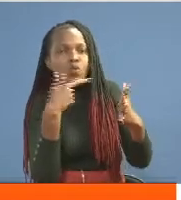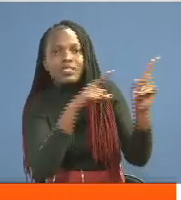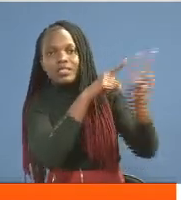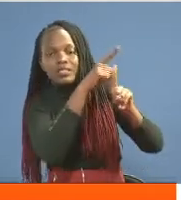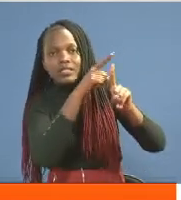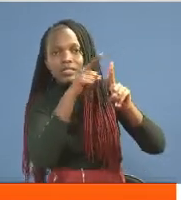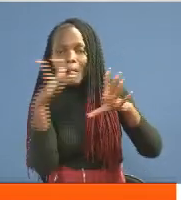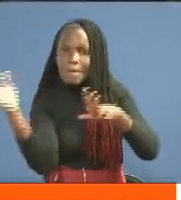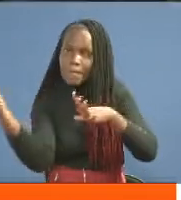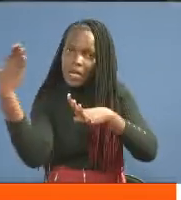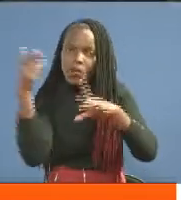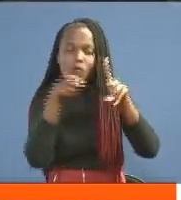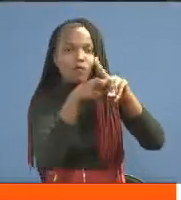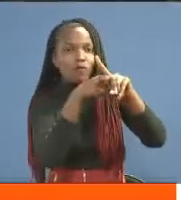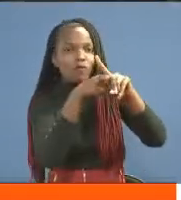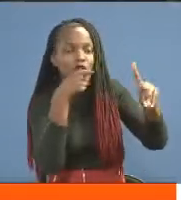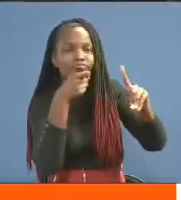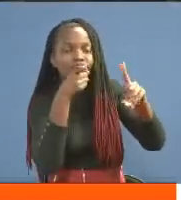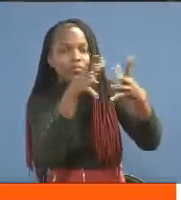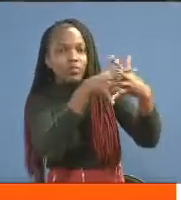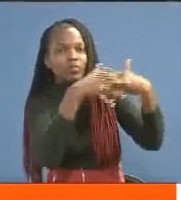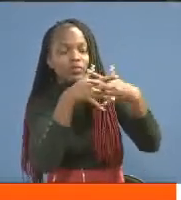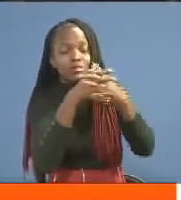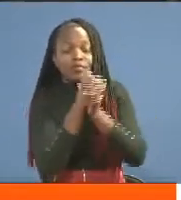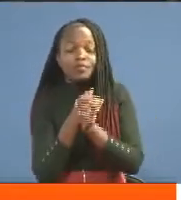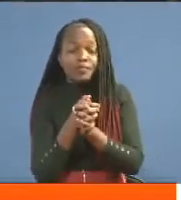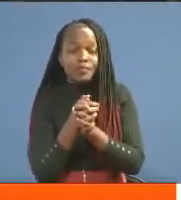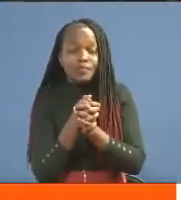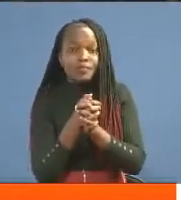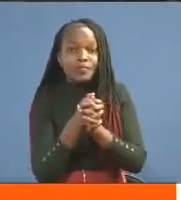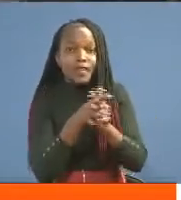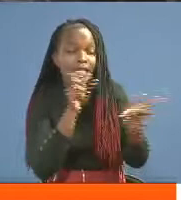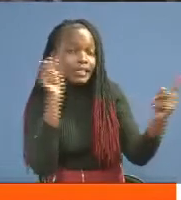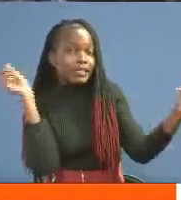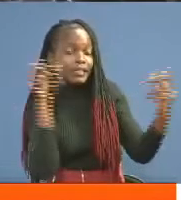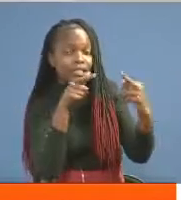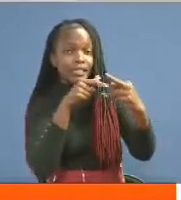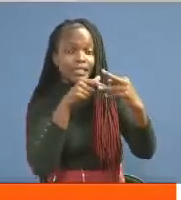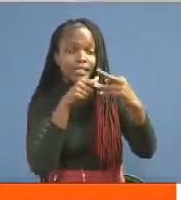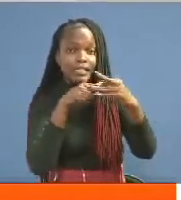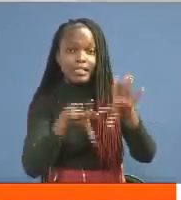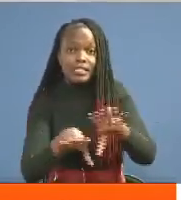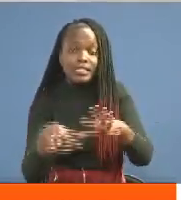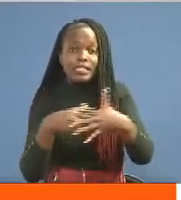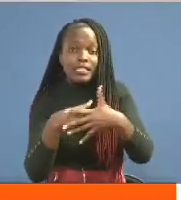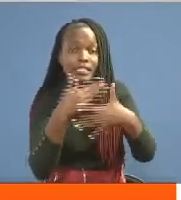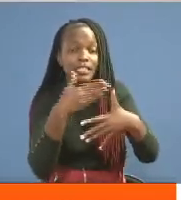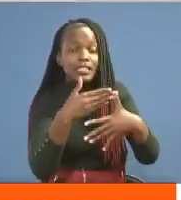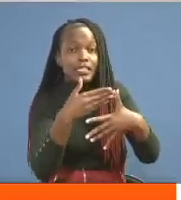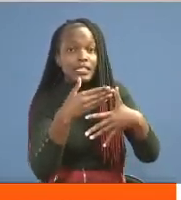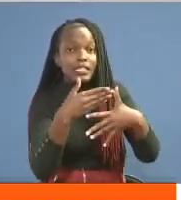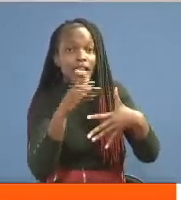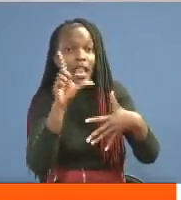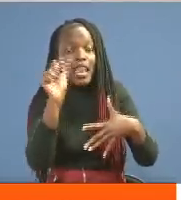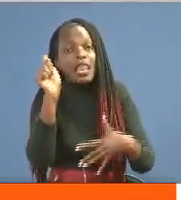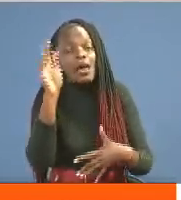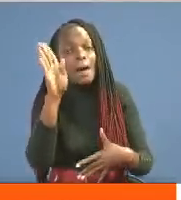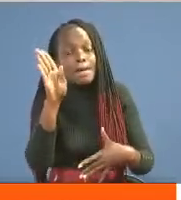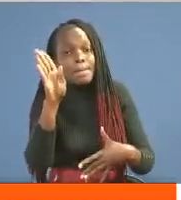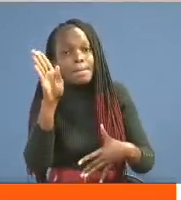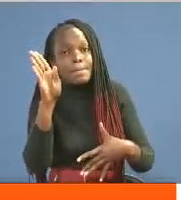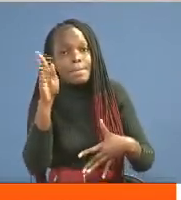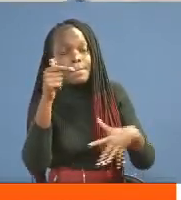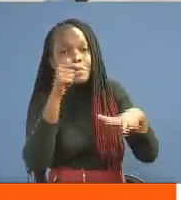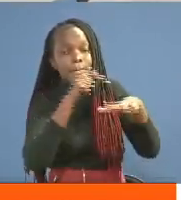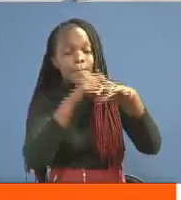back into the country from the US via London and the UK. The test was done at the National Influenza Center lab, and the patient